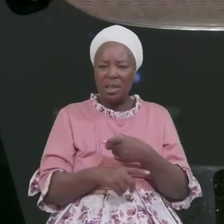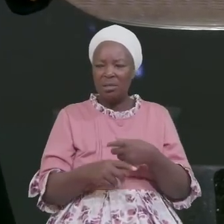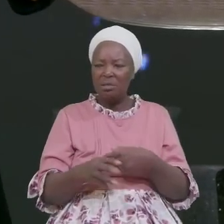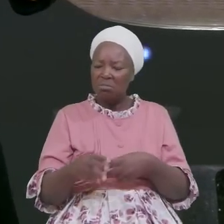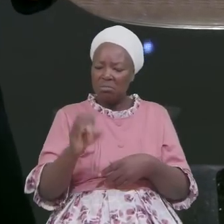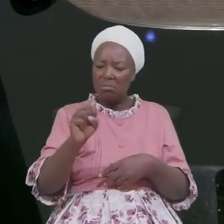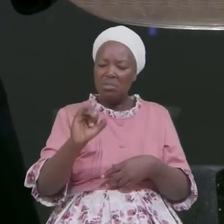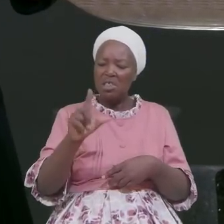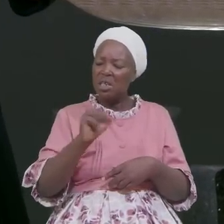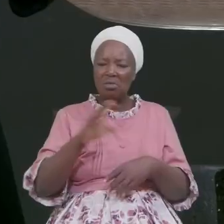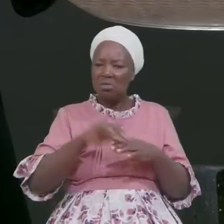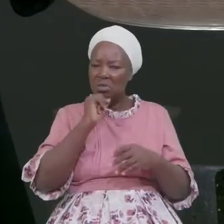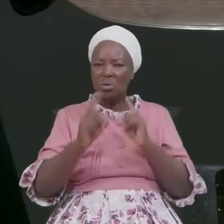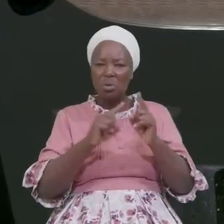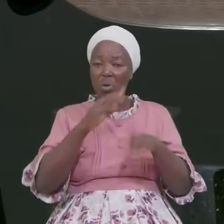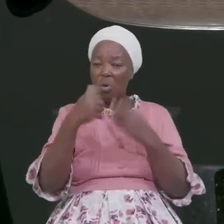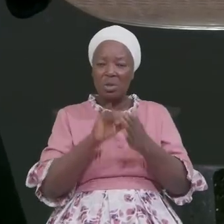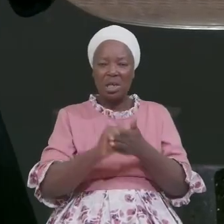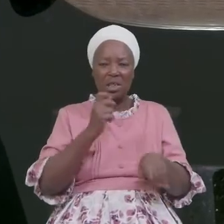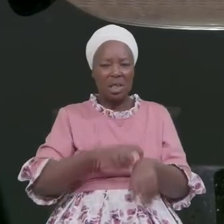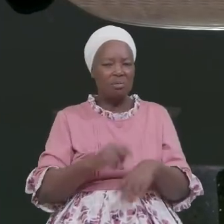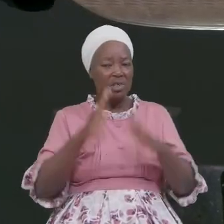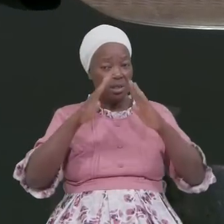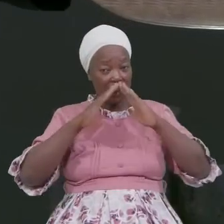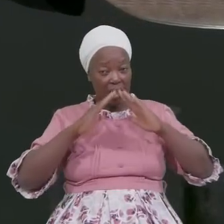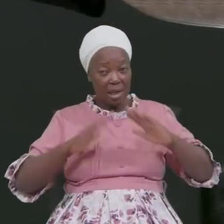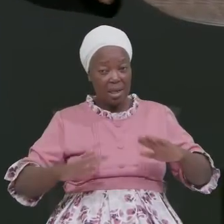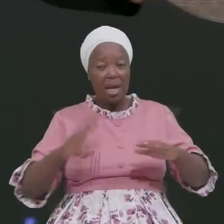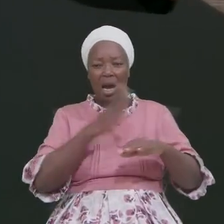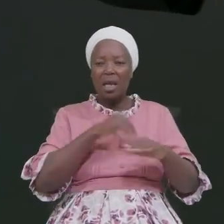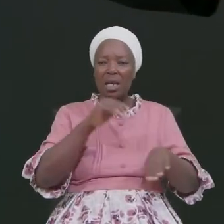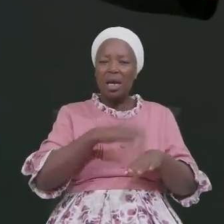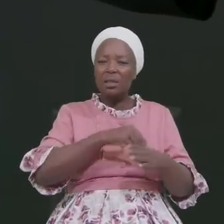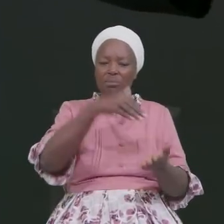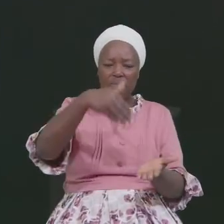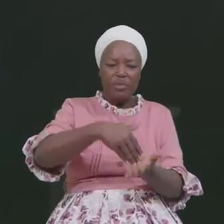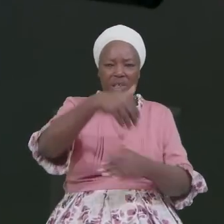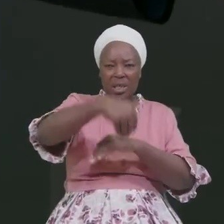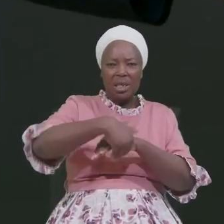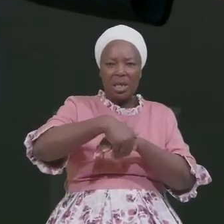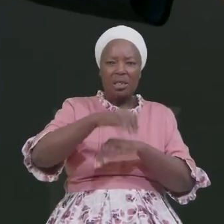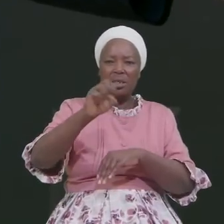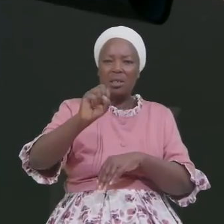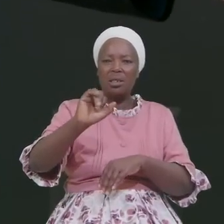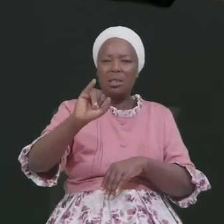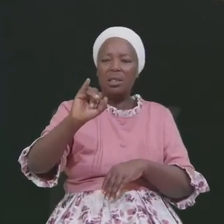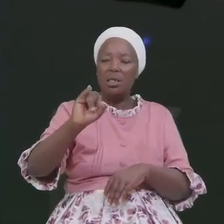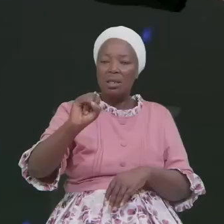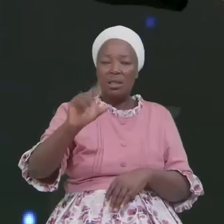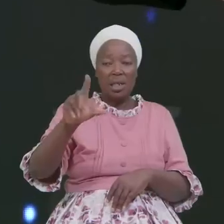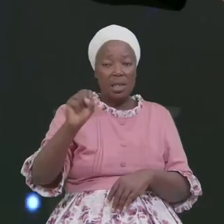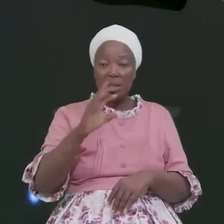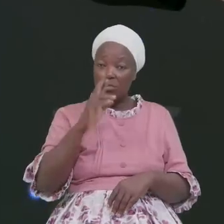that time, silence. And then at midnight, Silas, are you there? Yes,